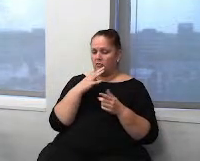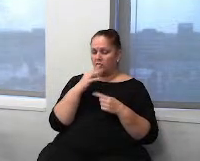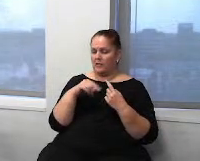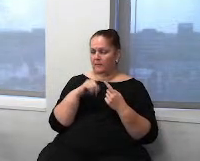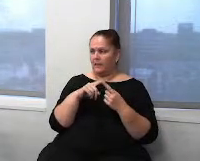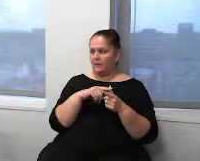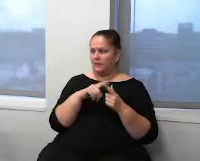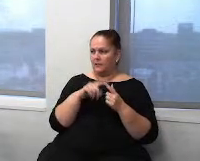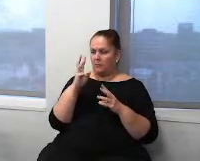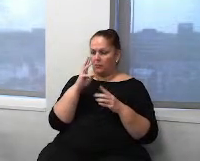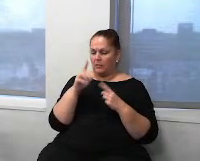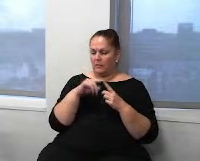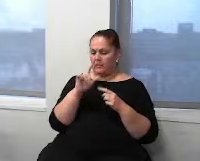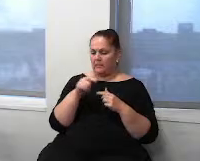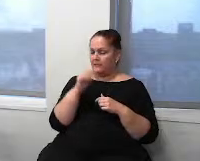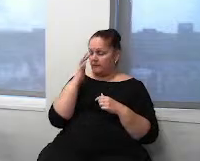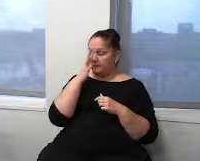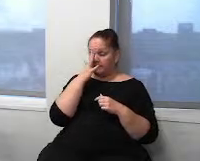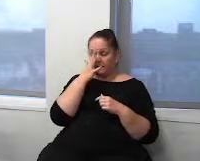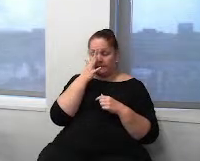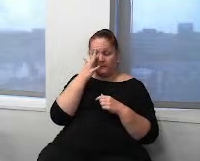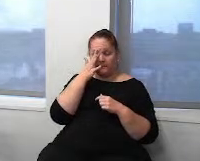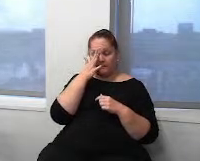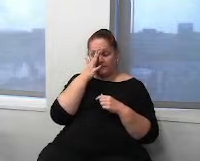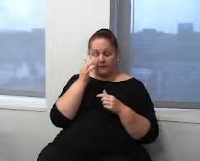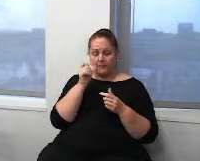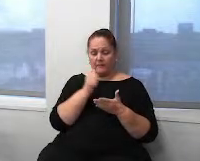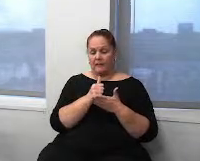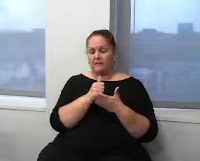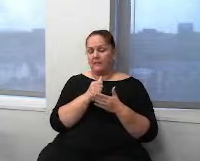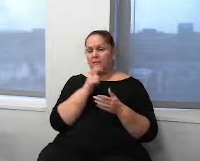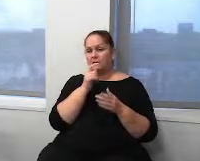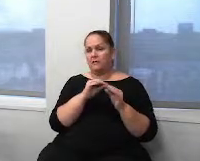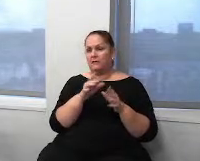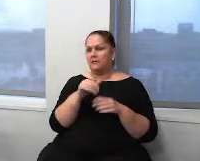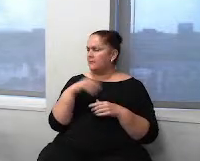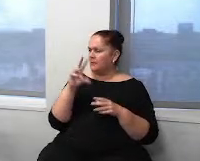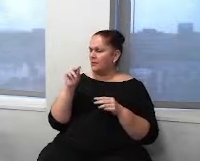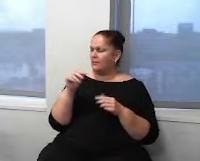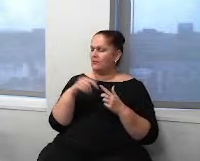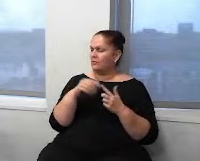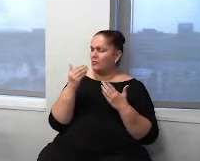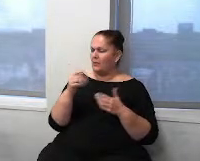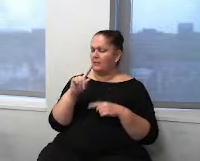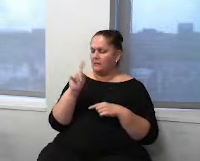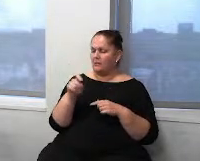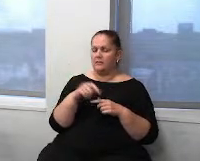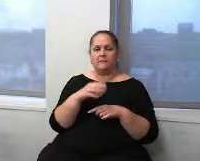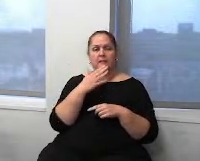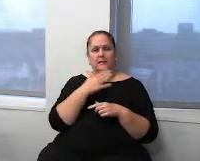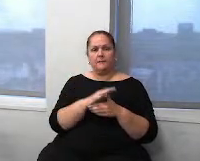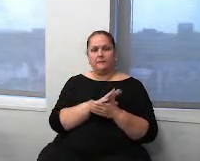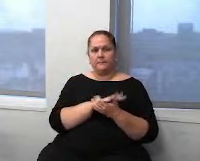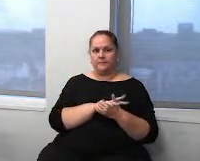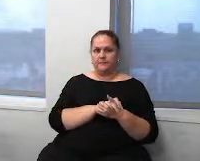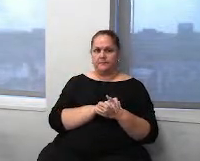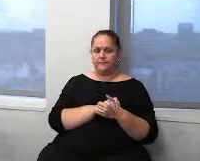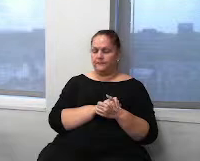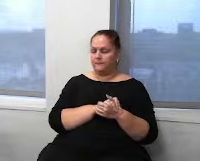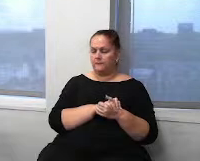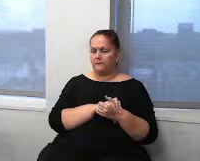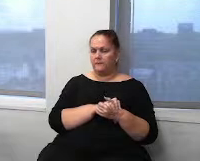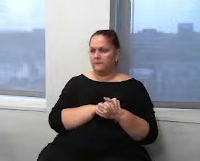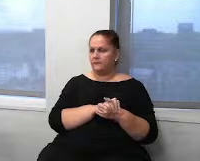what he's going to talk about, Yeah. and then we'll worry about it then. So in case it's helpful, Mr. Hempling, to clarify. You don't have to. Just go ahead and ask the question. Thank you.